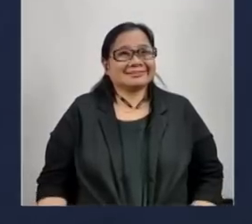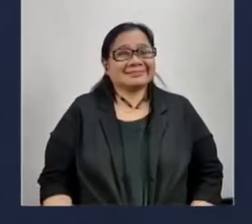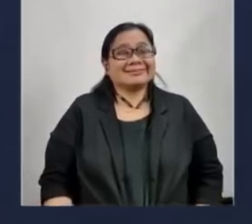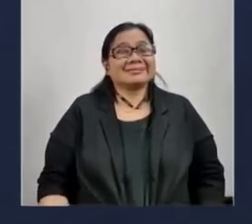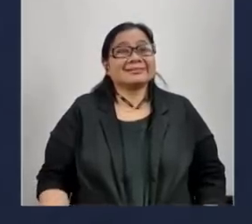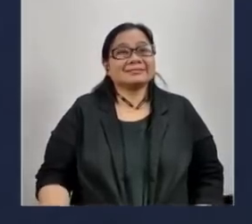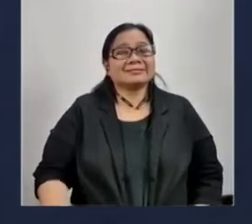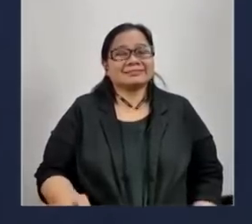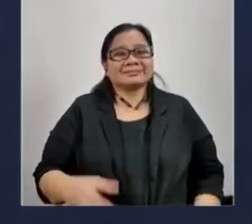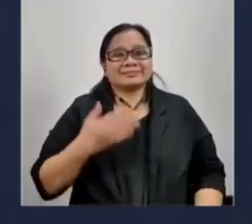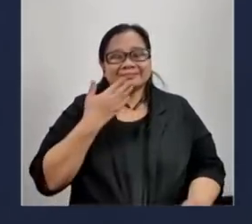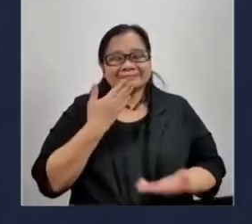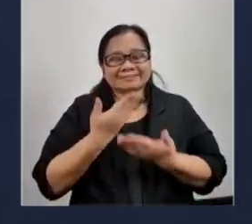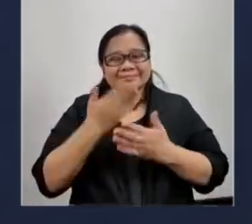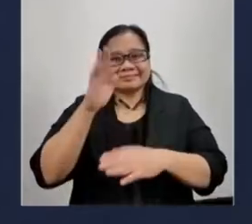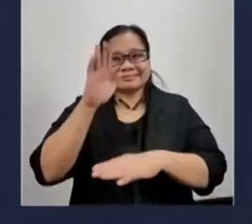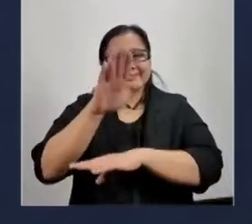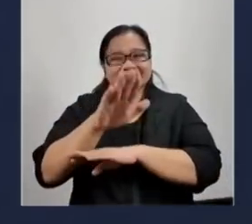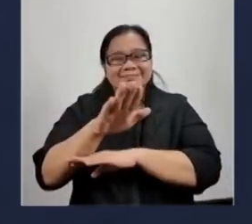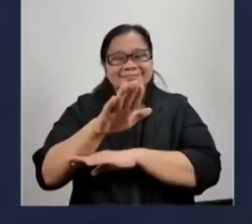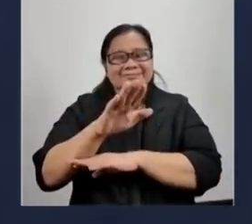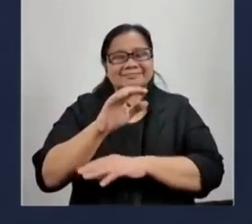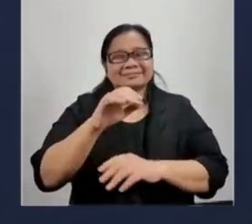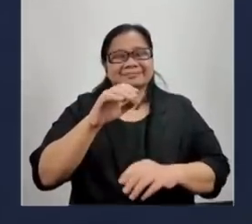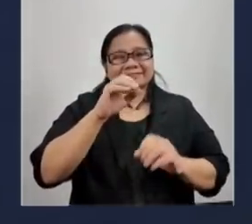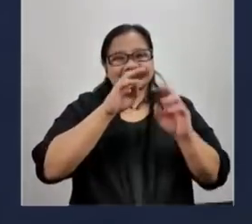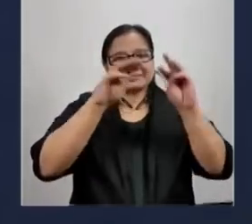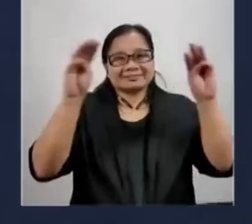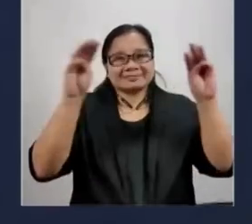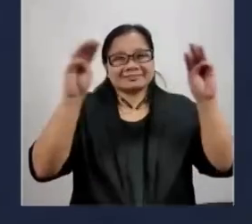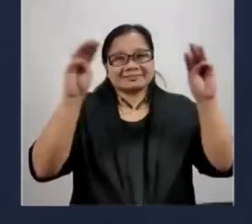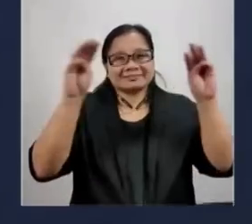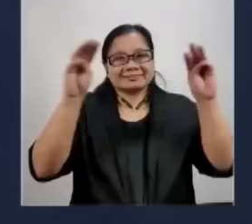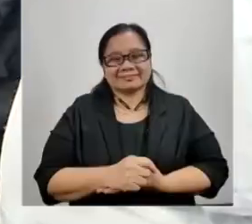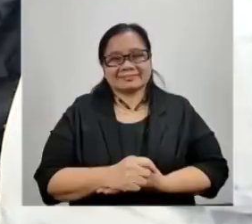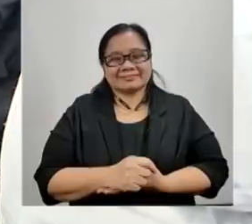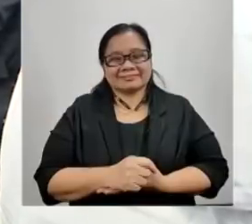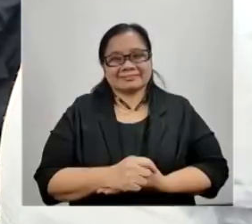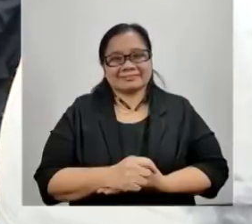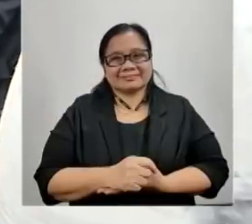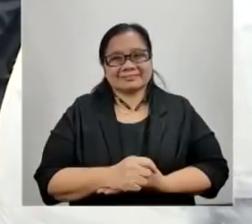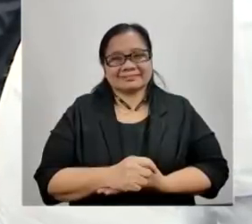Magandang hapon, Malacanang Press Corps. Narito si Press Secretary Trixie Cruz-Angeles.